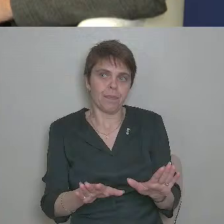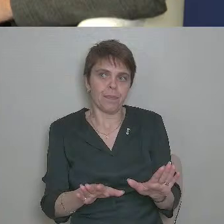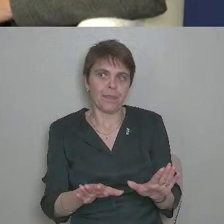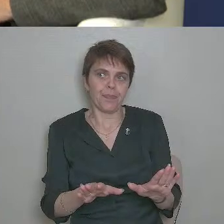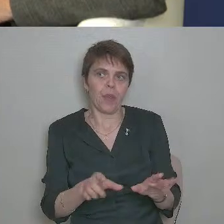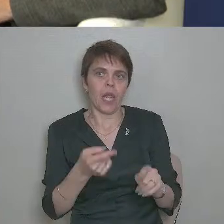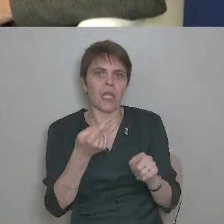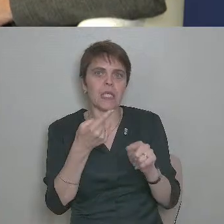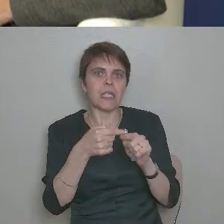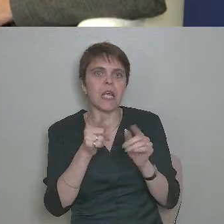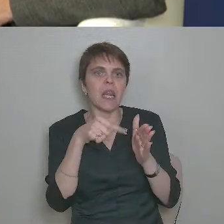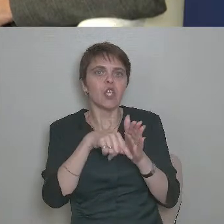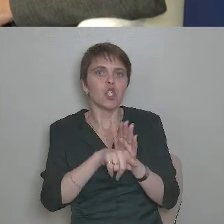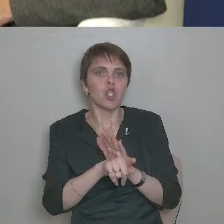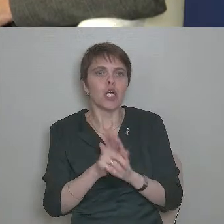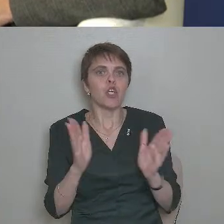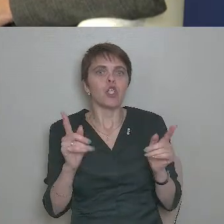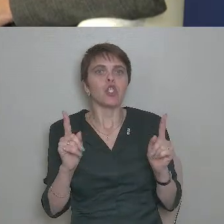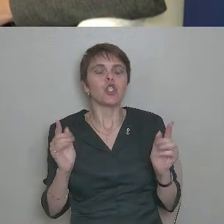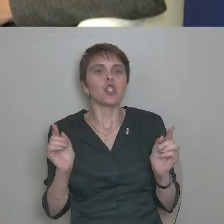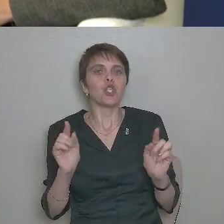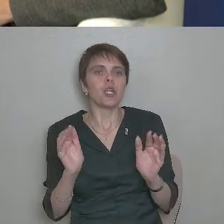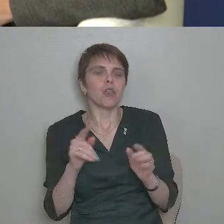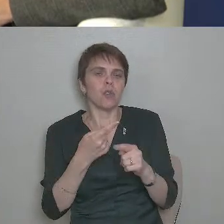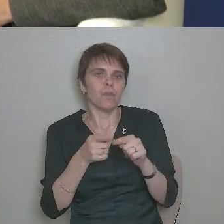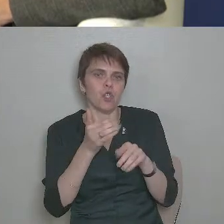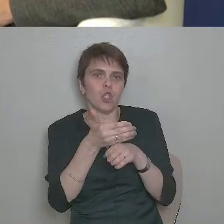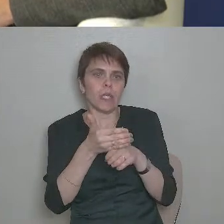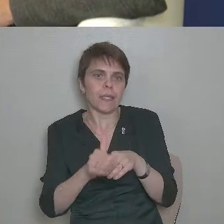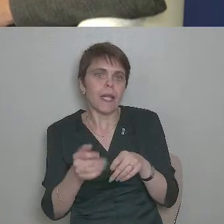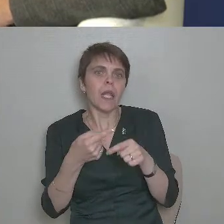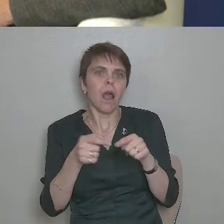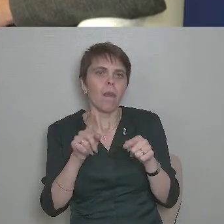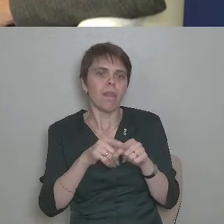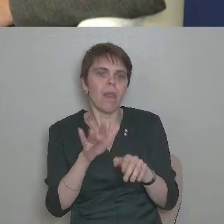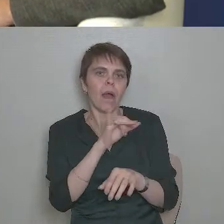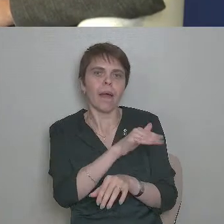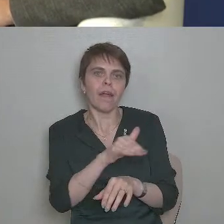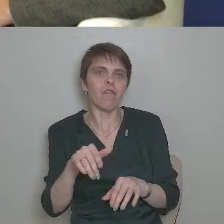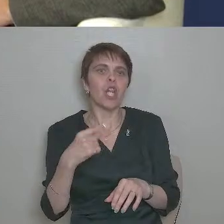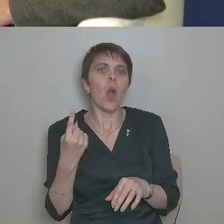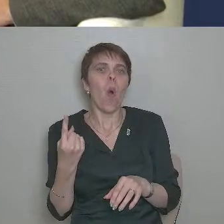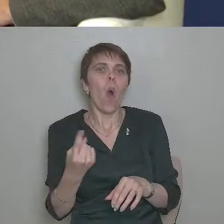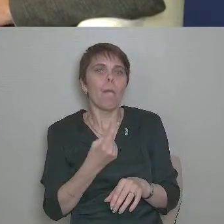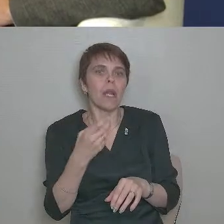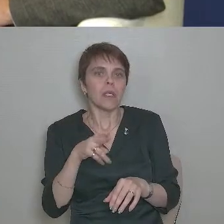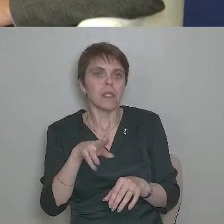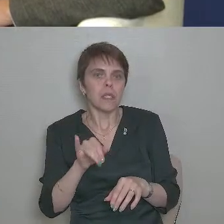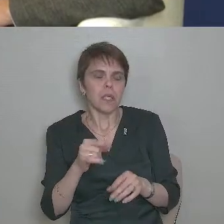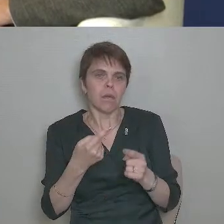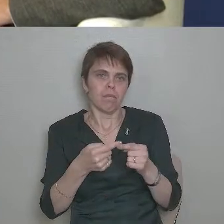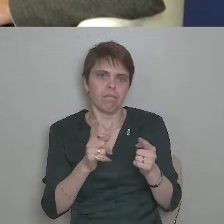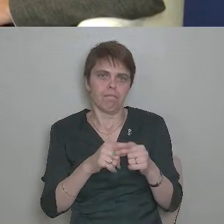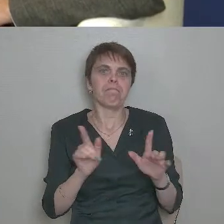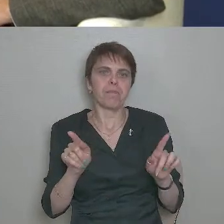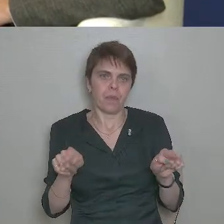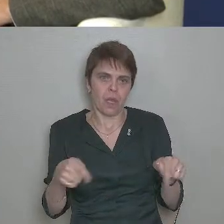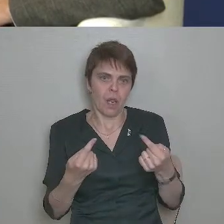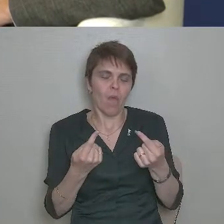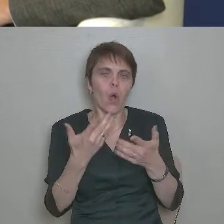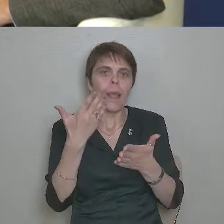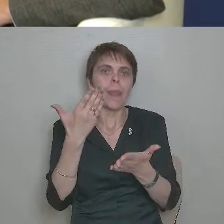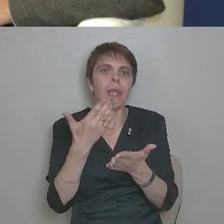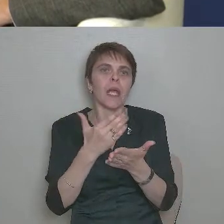oblast organizations substitute the lowest one. But the lowest organizations, not everything is that simple, because most of the political